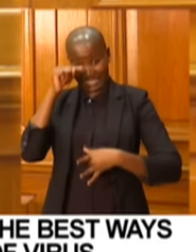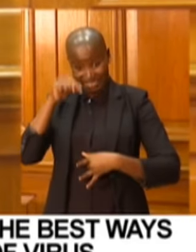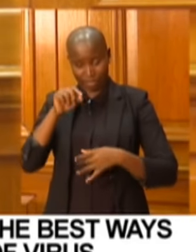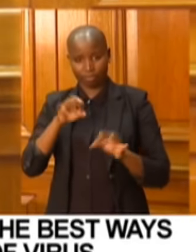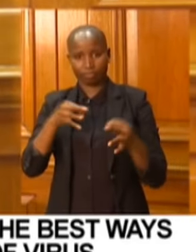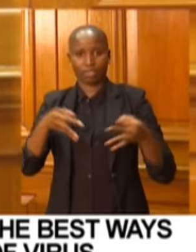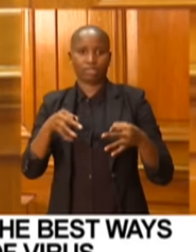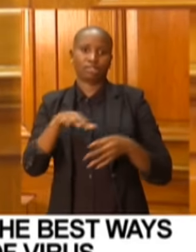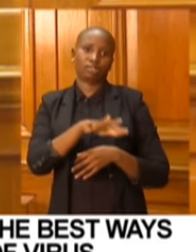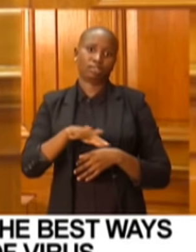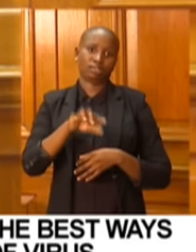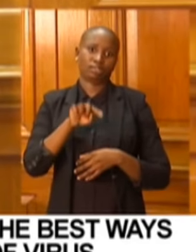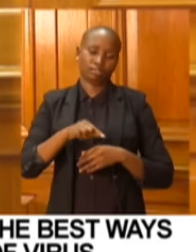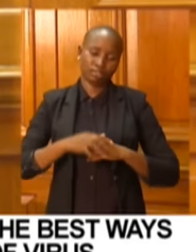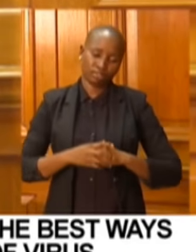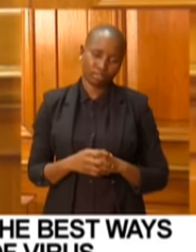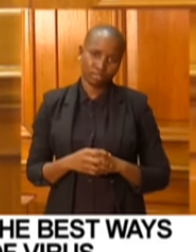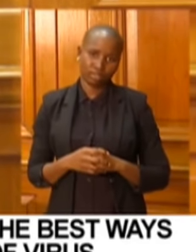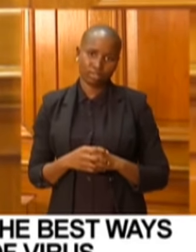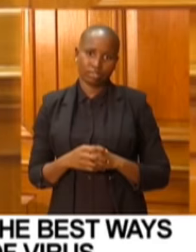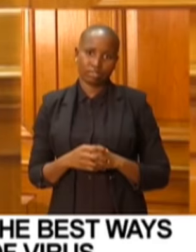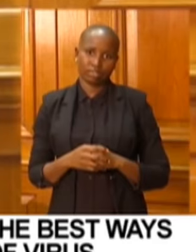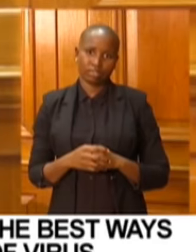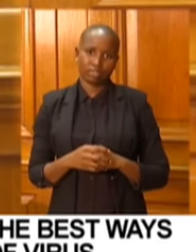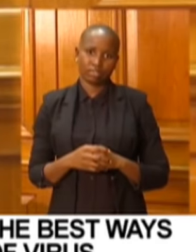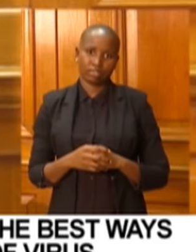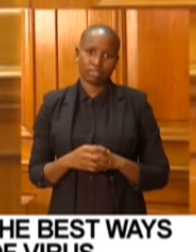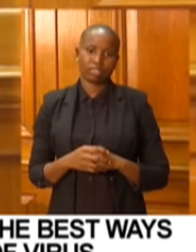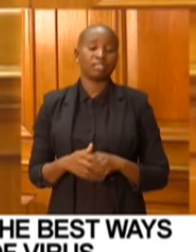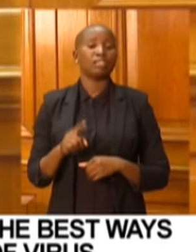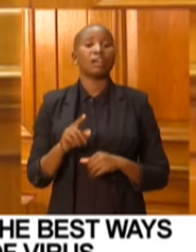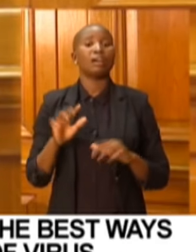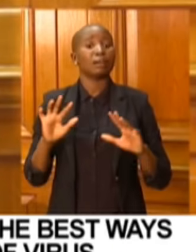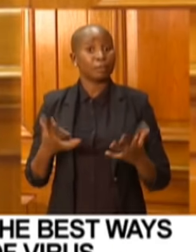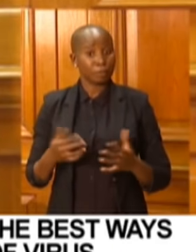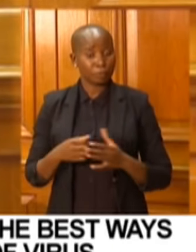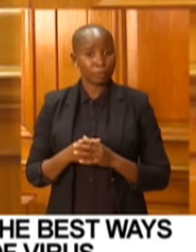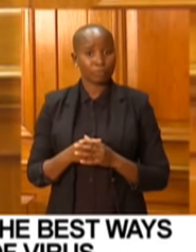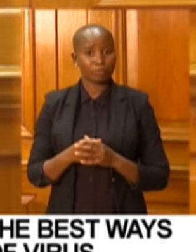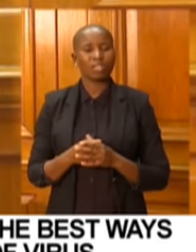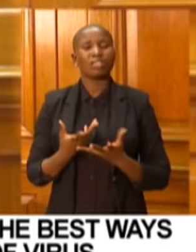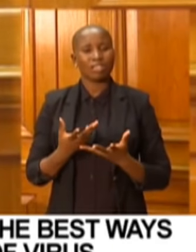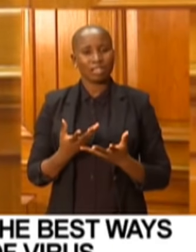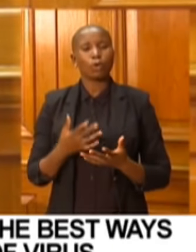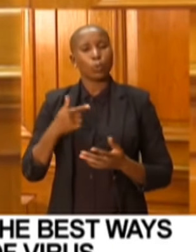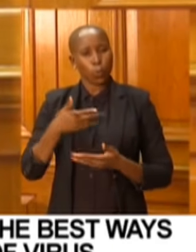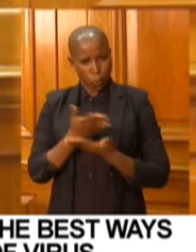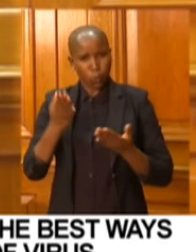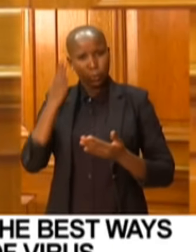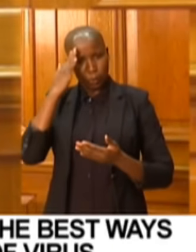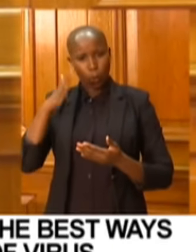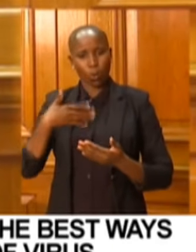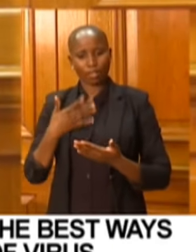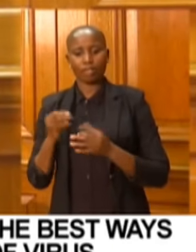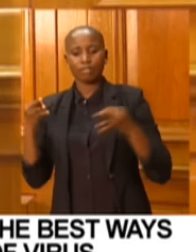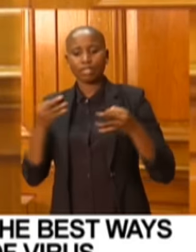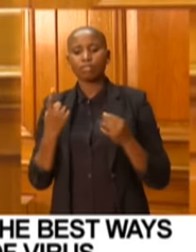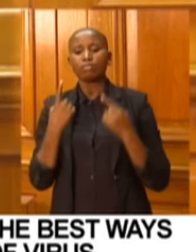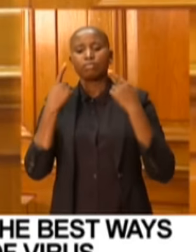moments. Providing a fitting send-off for a departed loved one is